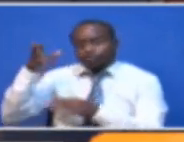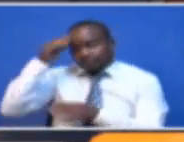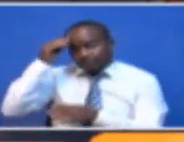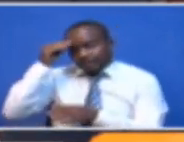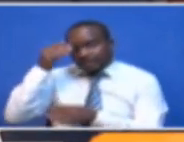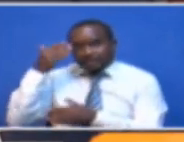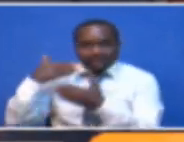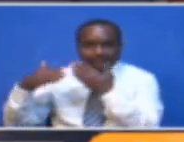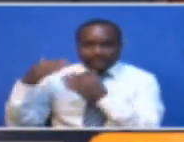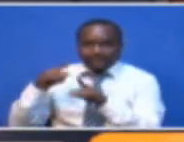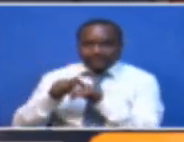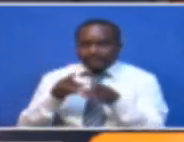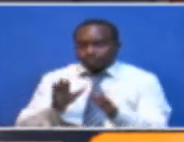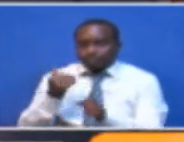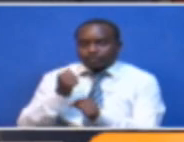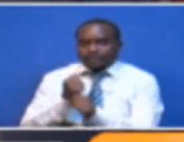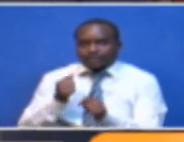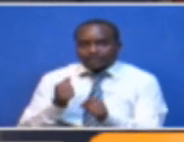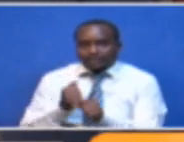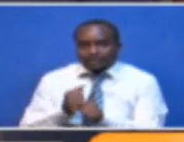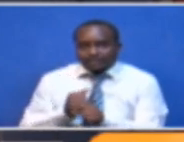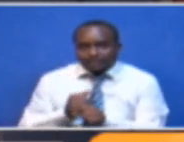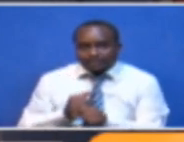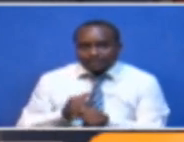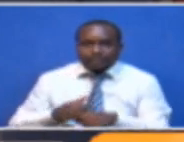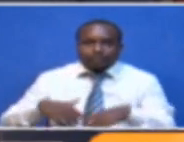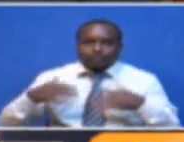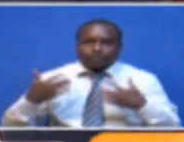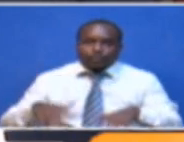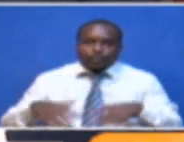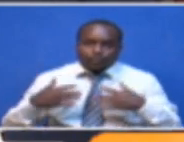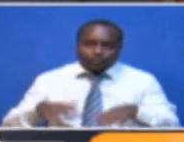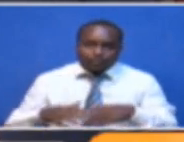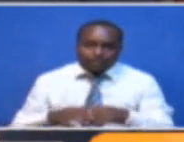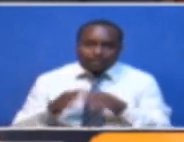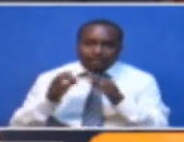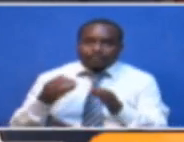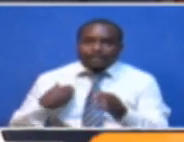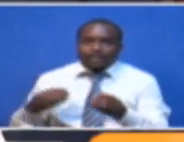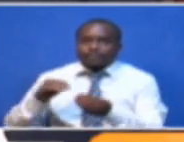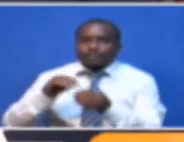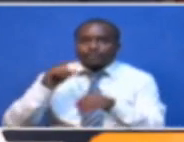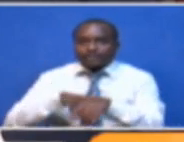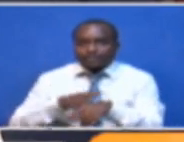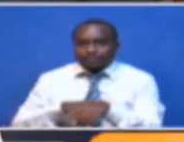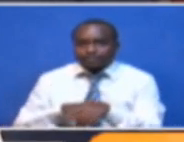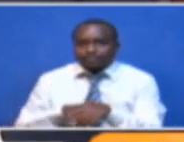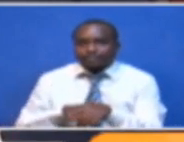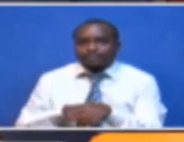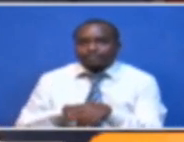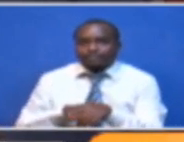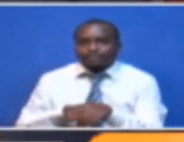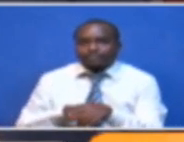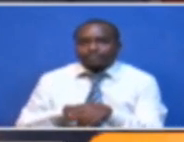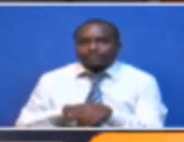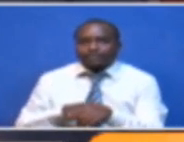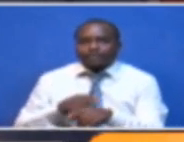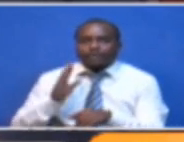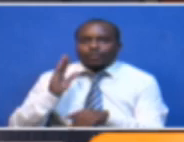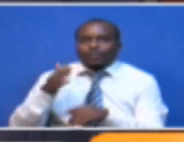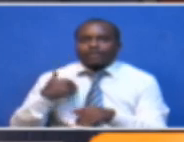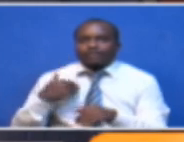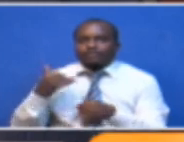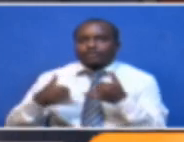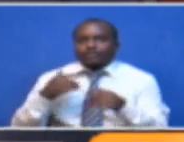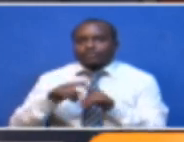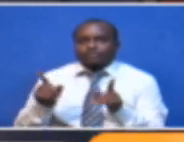as much as we did tonight. It's just been off the chain. If we had more time, coach, we would have enjoyed it. But you